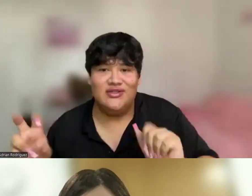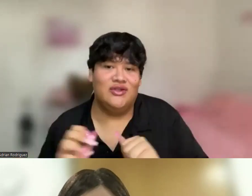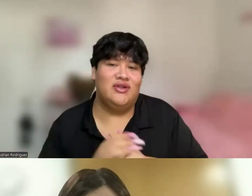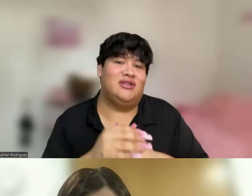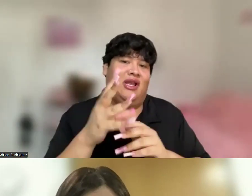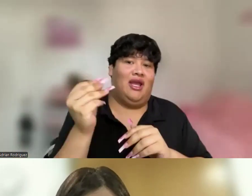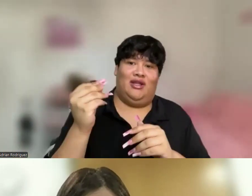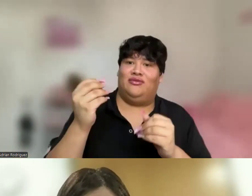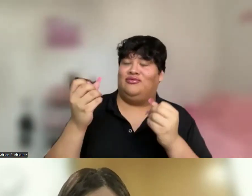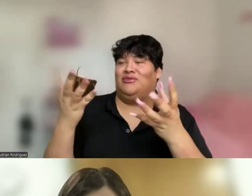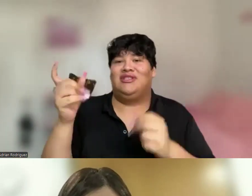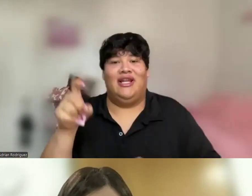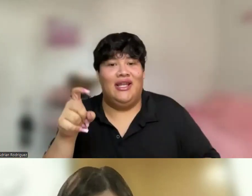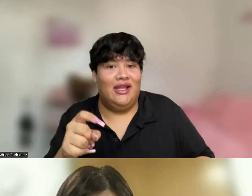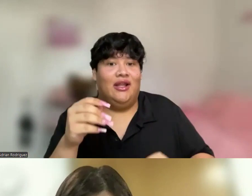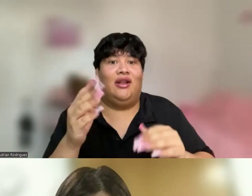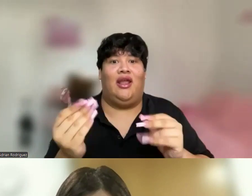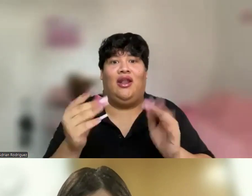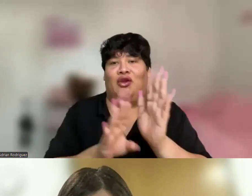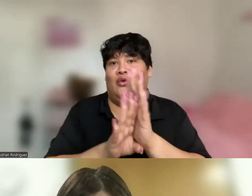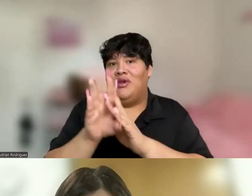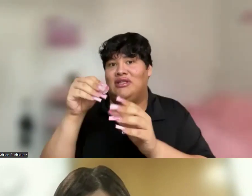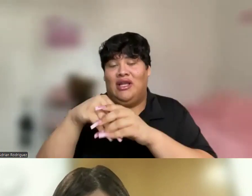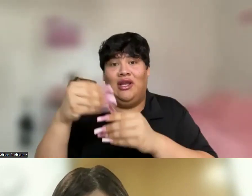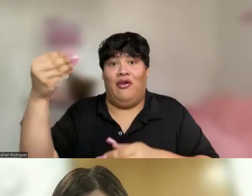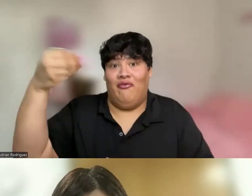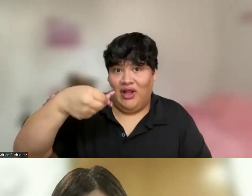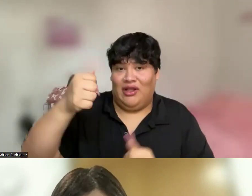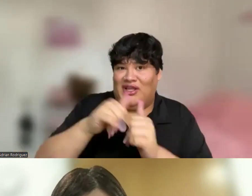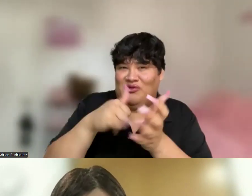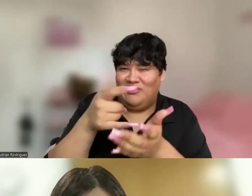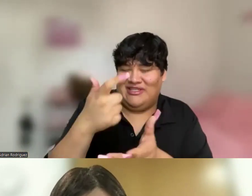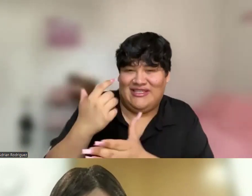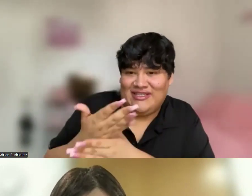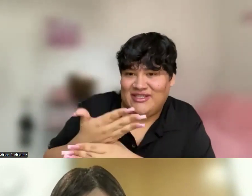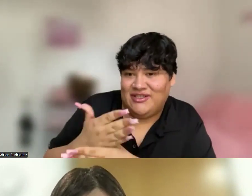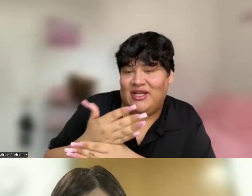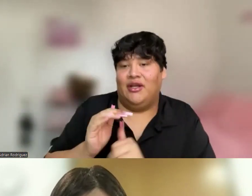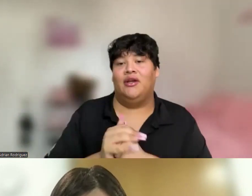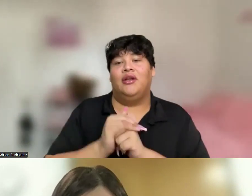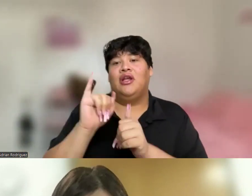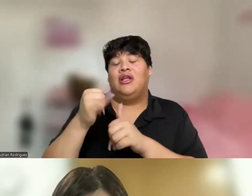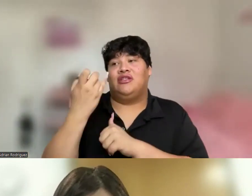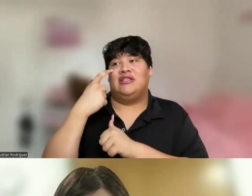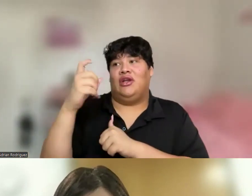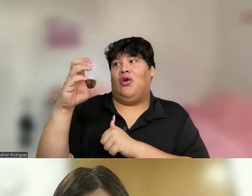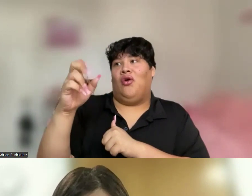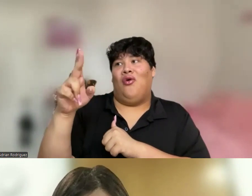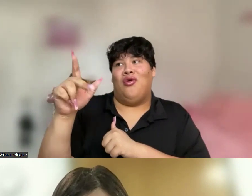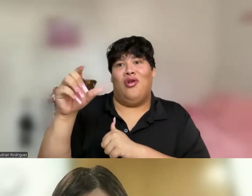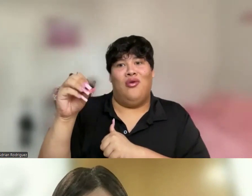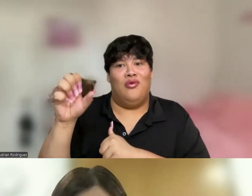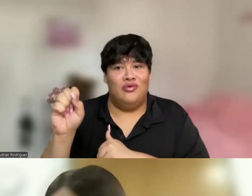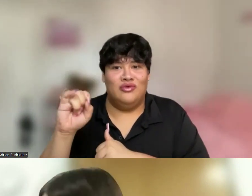the much needed increase in funding that you've just shared. And I think Carlos is what will help us with the